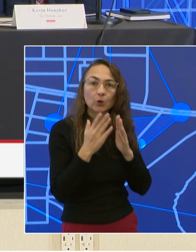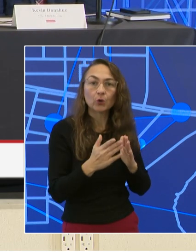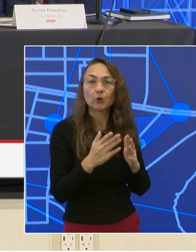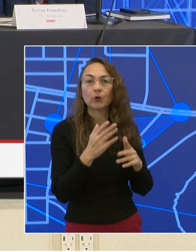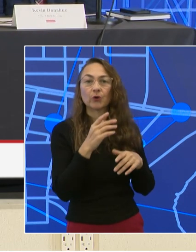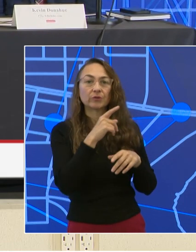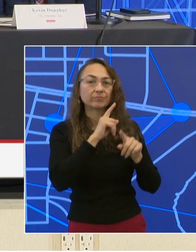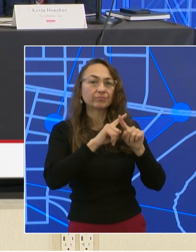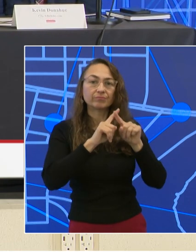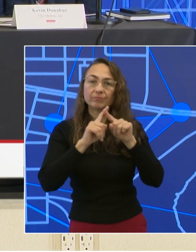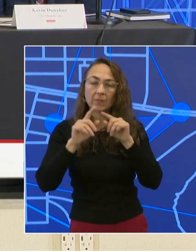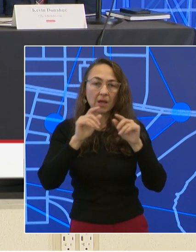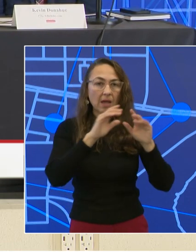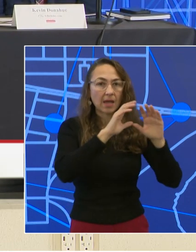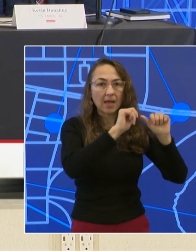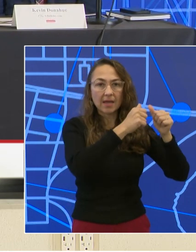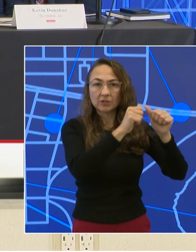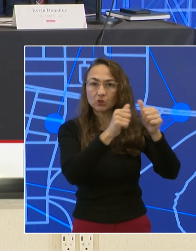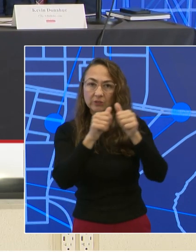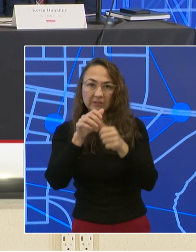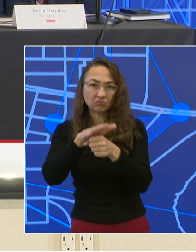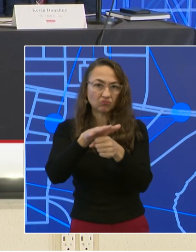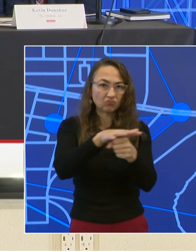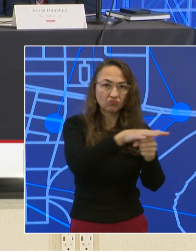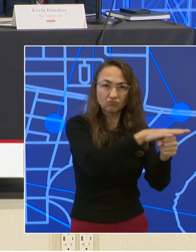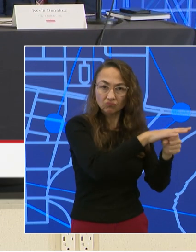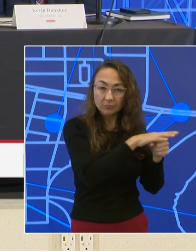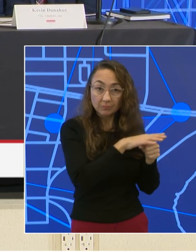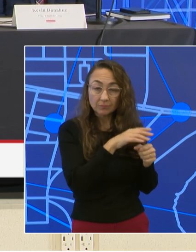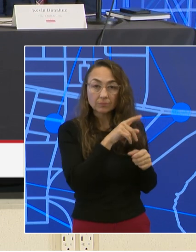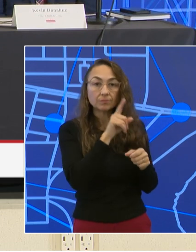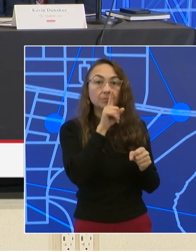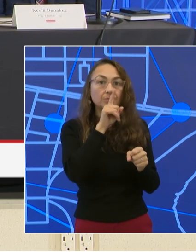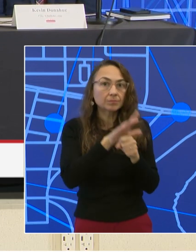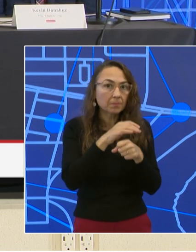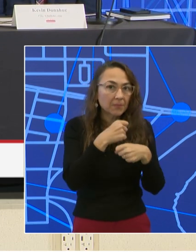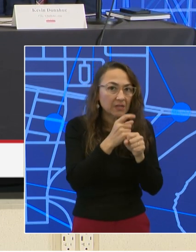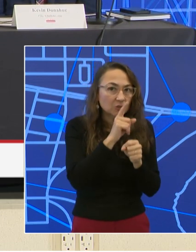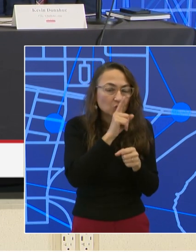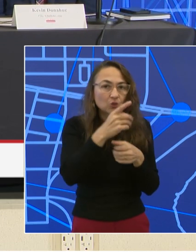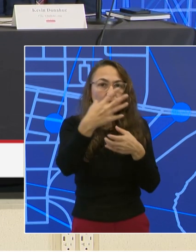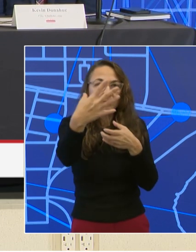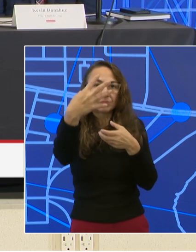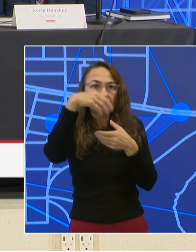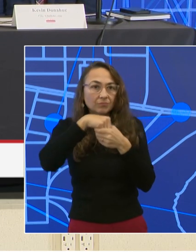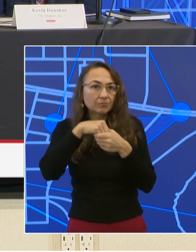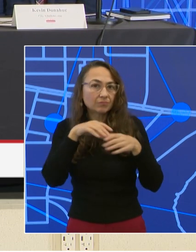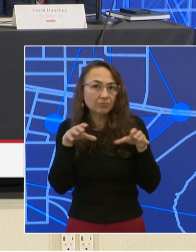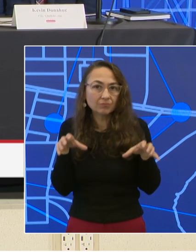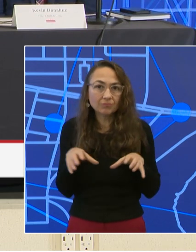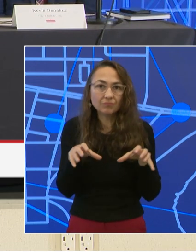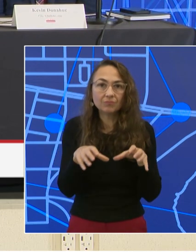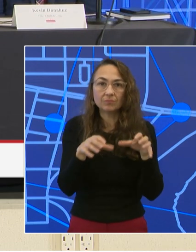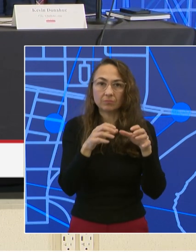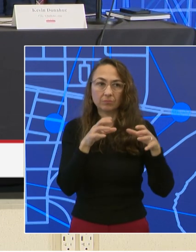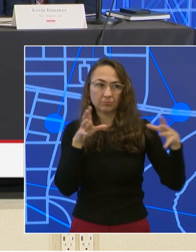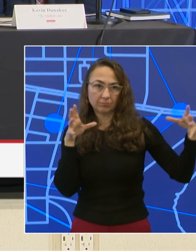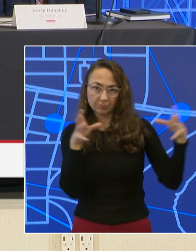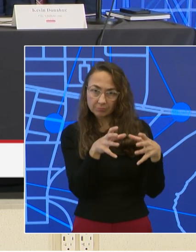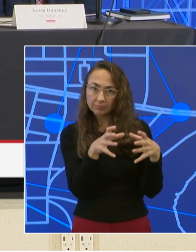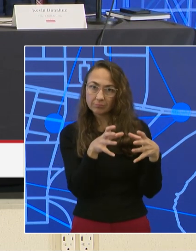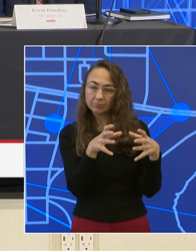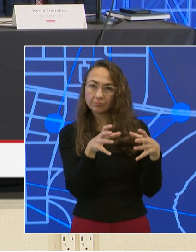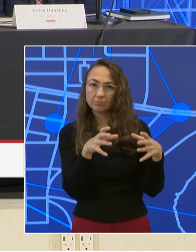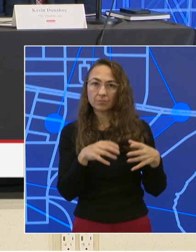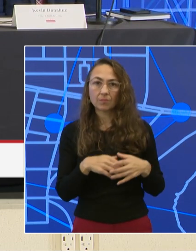agency in the region who were committed to being a part of our efforts. And I think it also